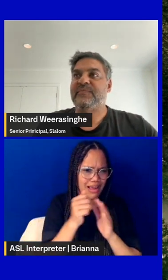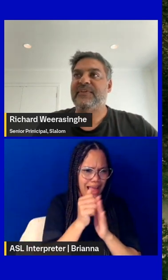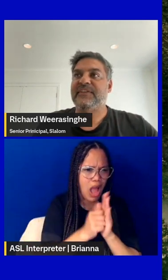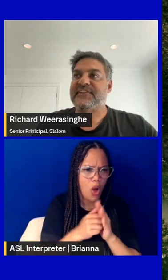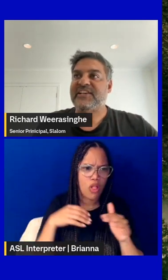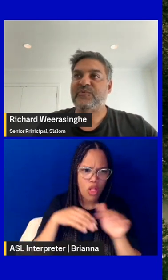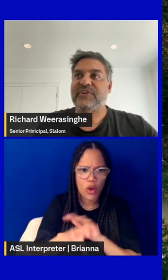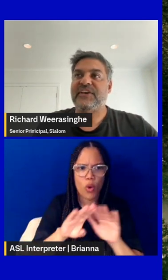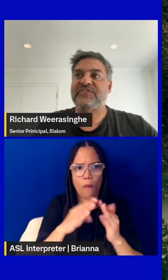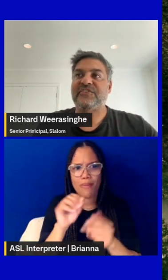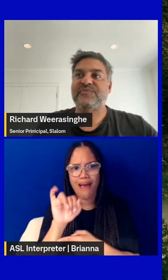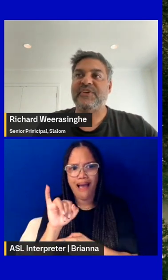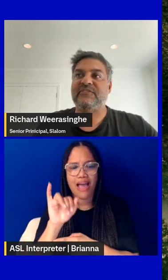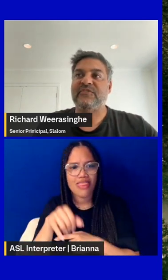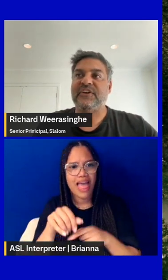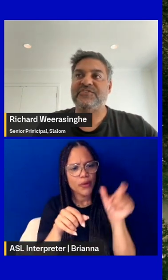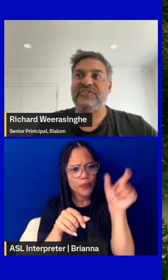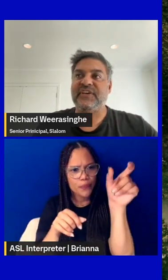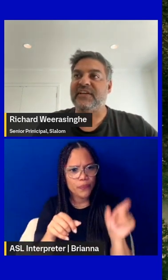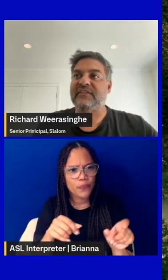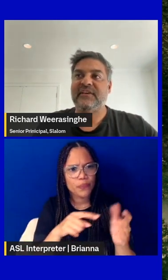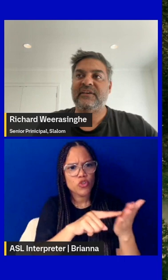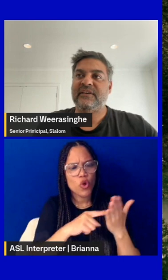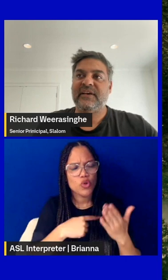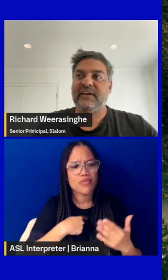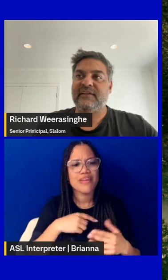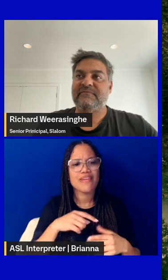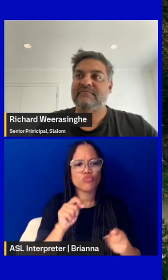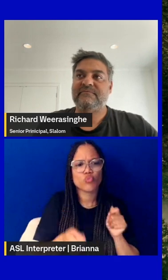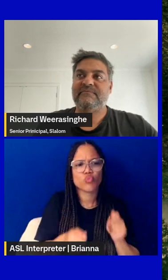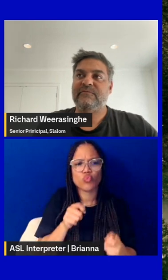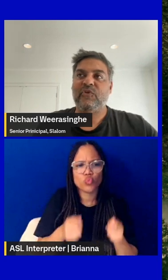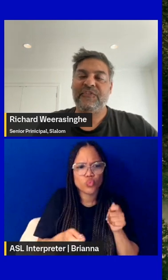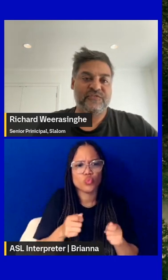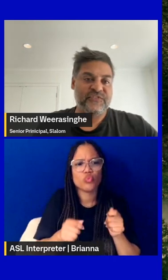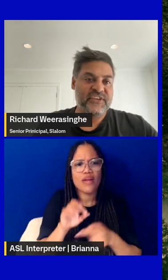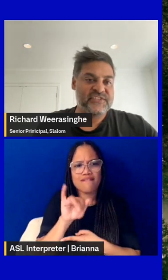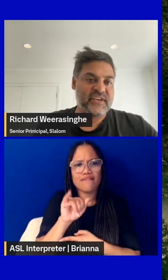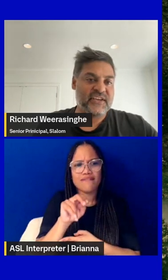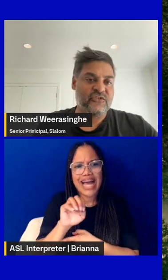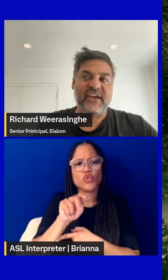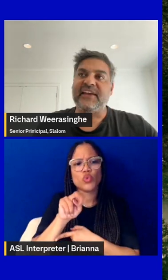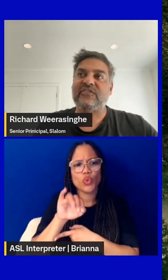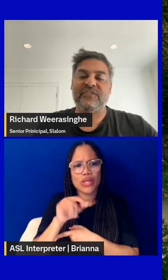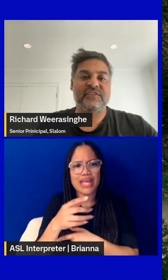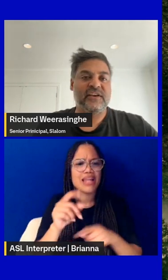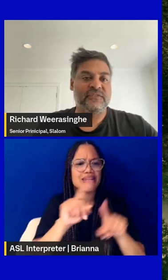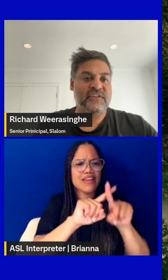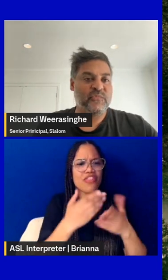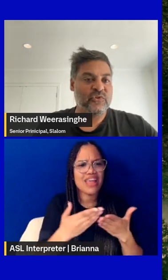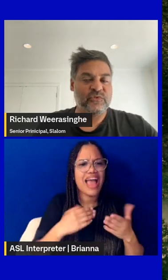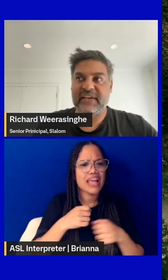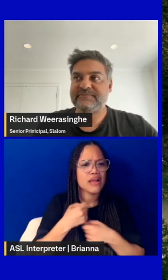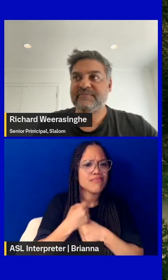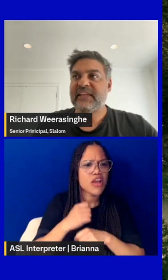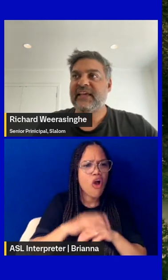get the dashboard here, shows me fine-tuning and all the different things that I can create on the portal here.